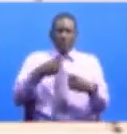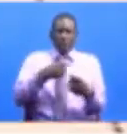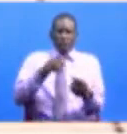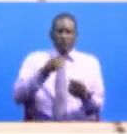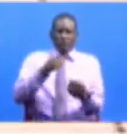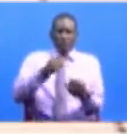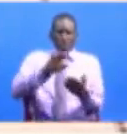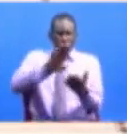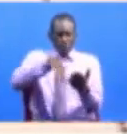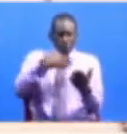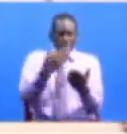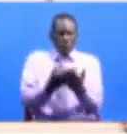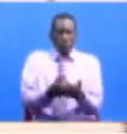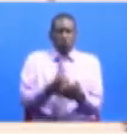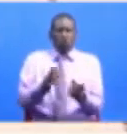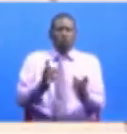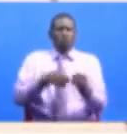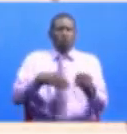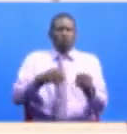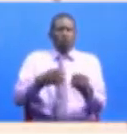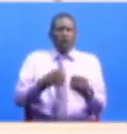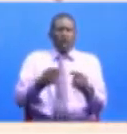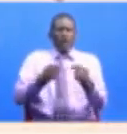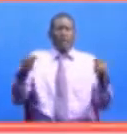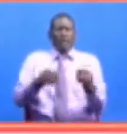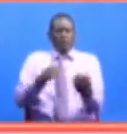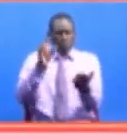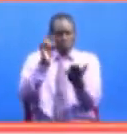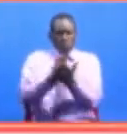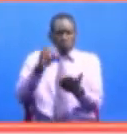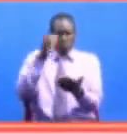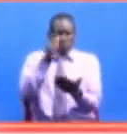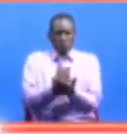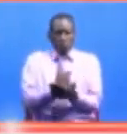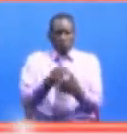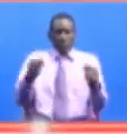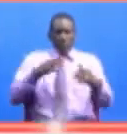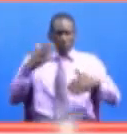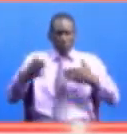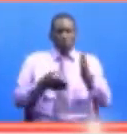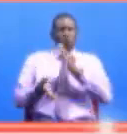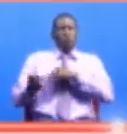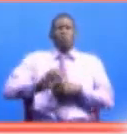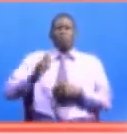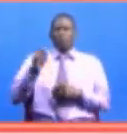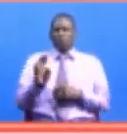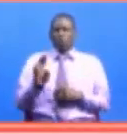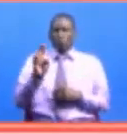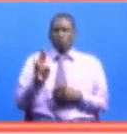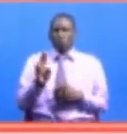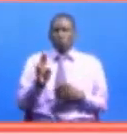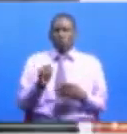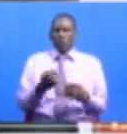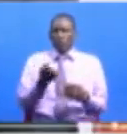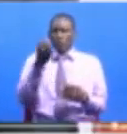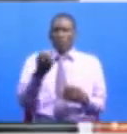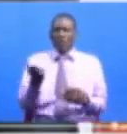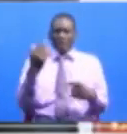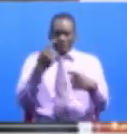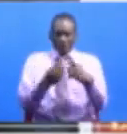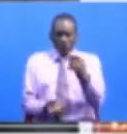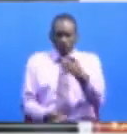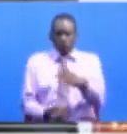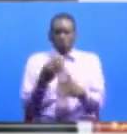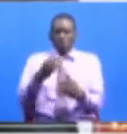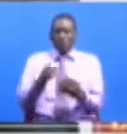as a judge over allegations of impropriety and gross misconduct. Former President Uhuru Kenyatta in May last year formed a tribunal to investigate